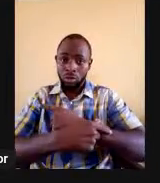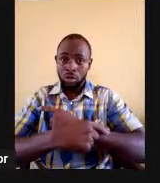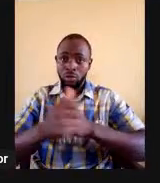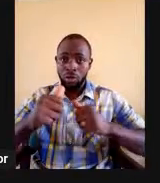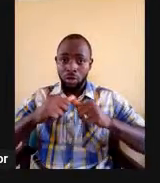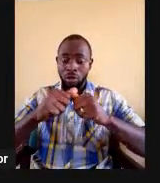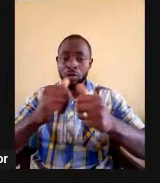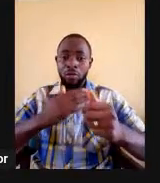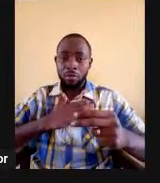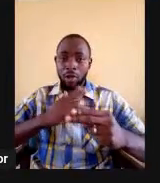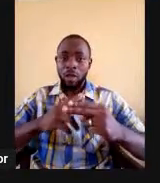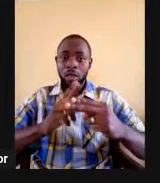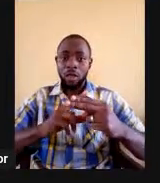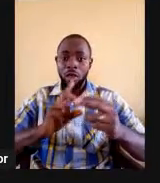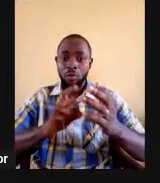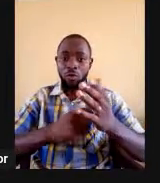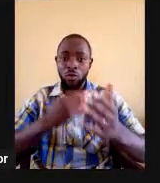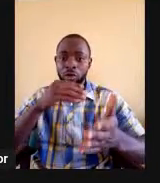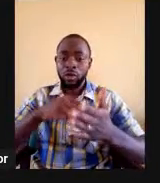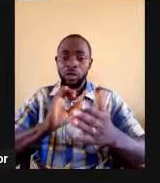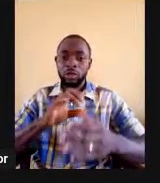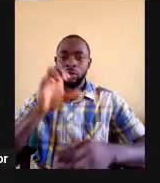is Samson Adeniyi,